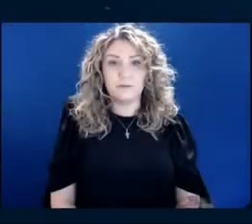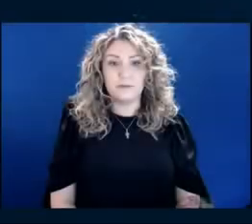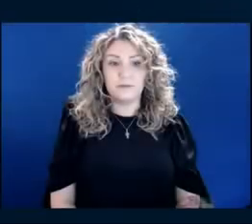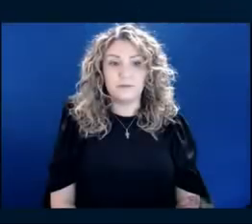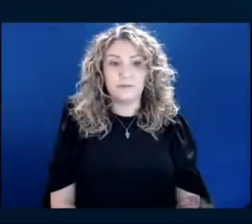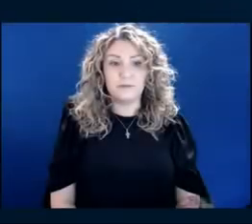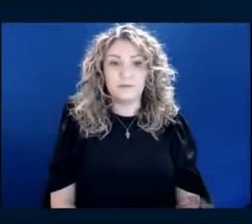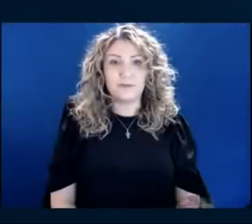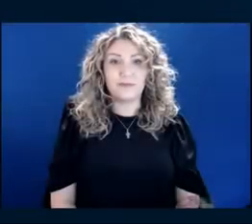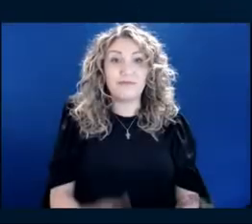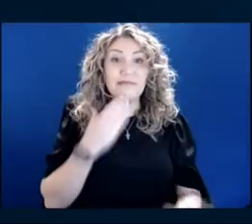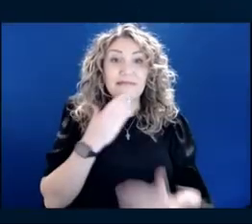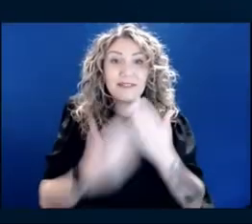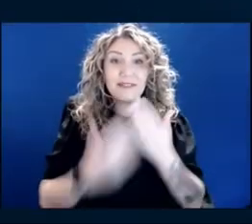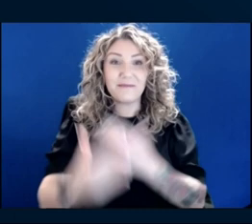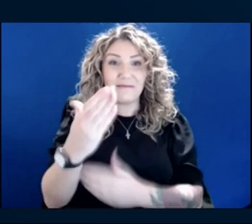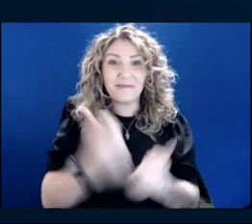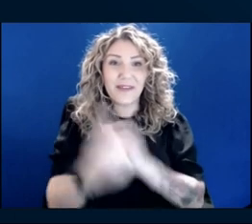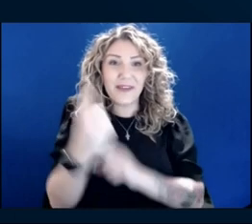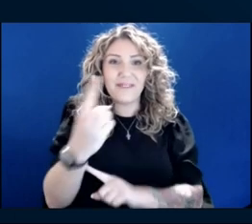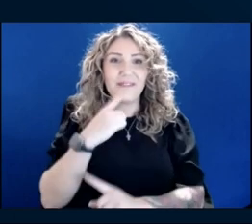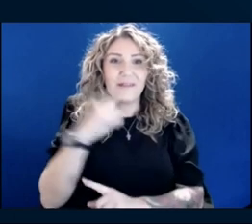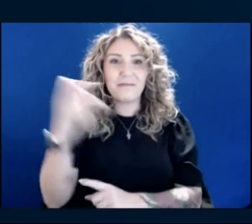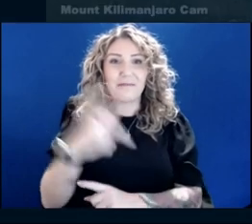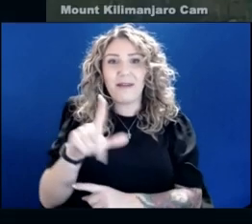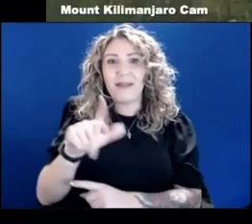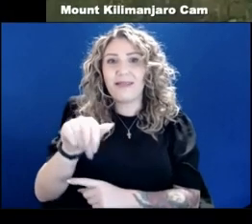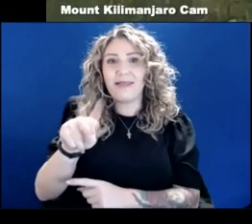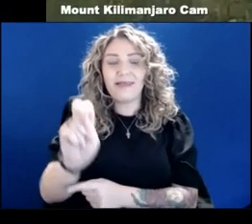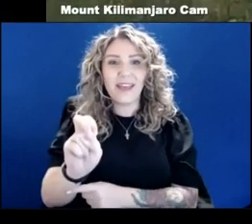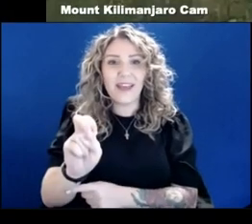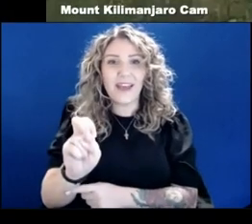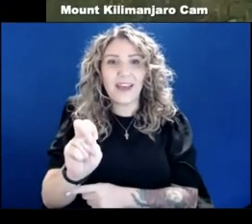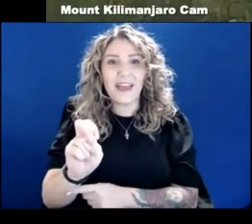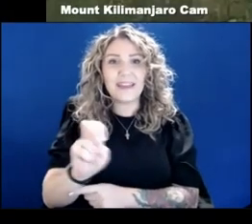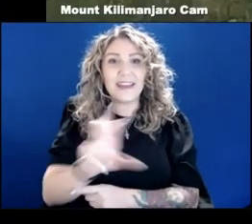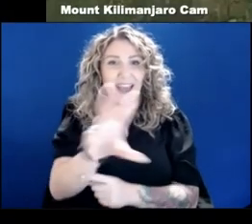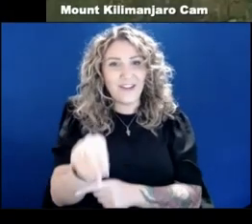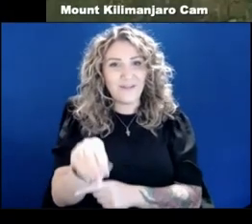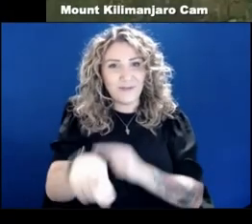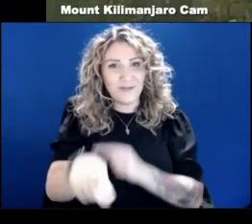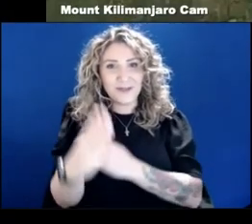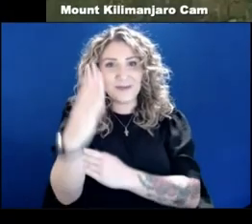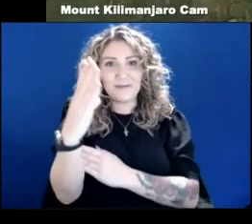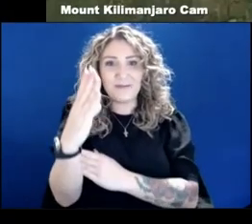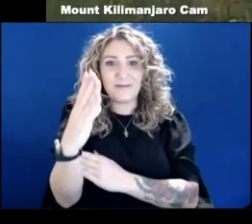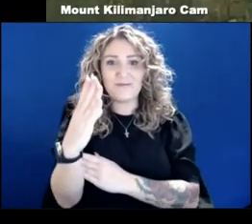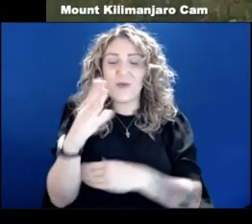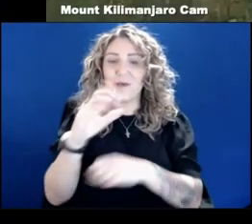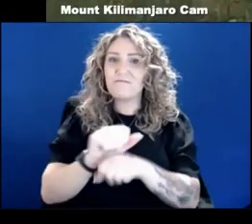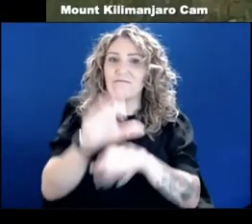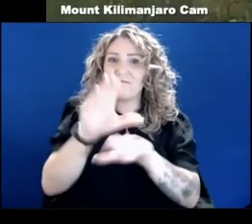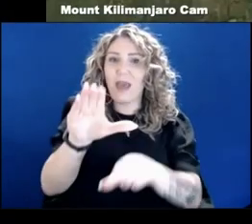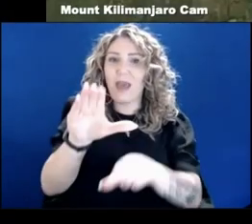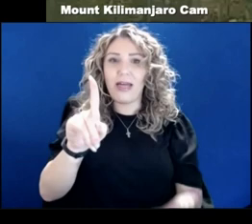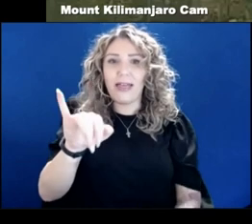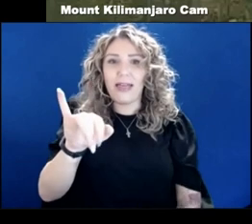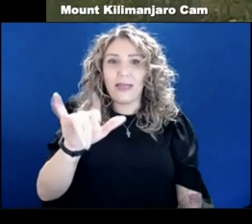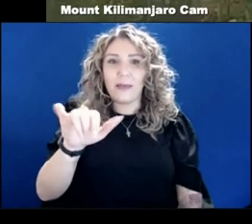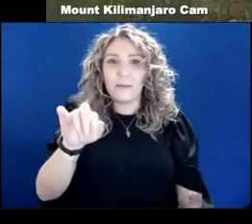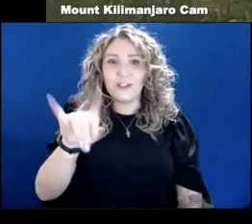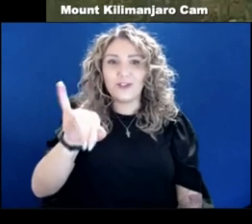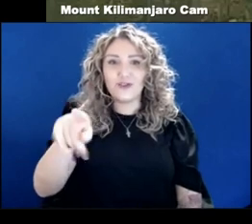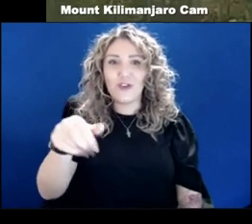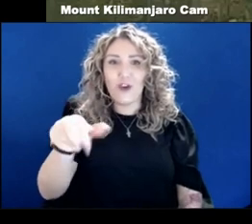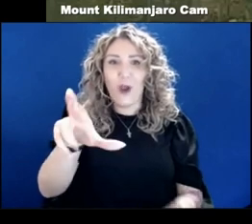Good morning, everyone. We are back out live to Africa this morning. You're looking at Mount Kilimanjaro, somewhere behind those clouds over there,